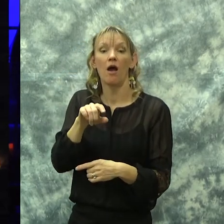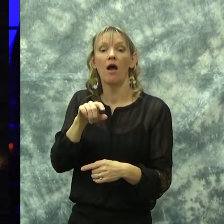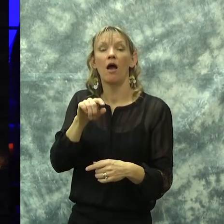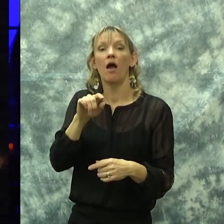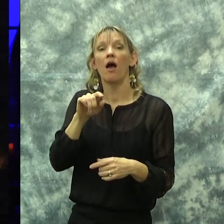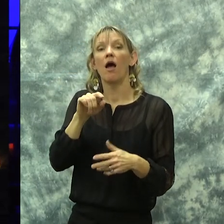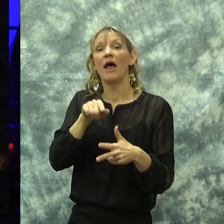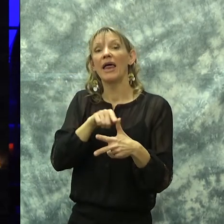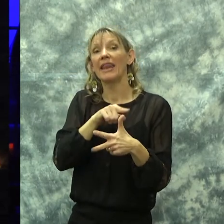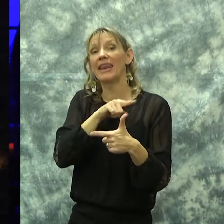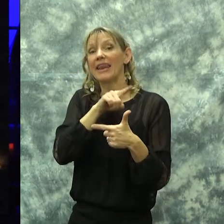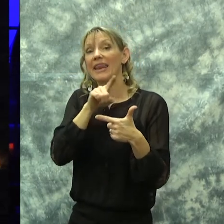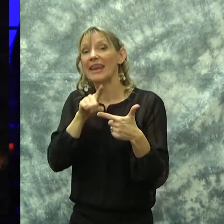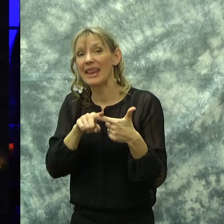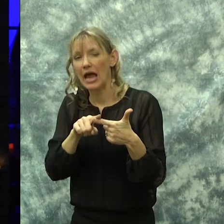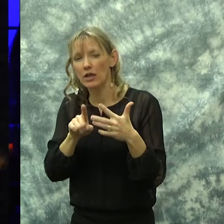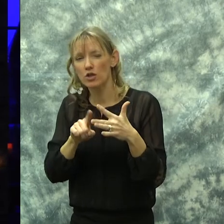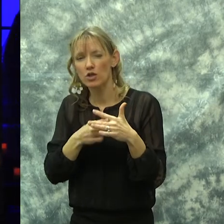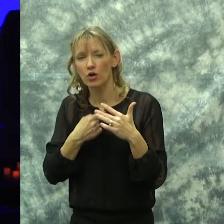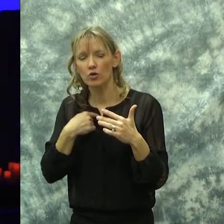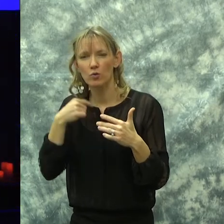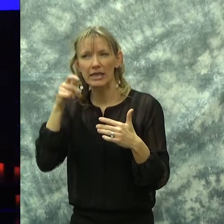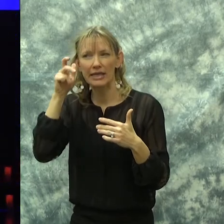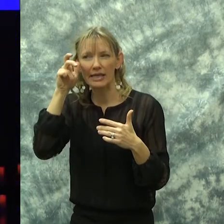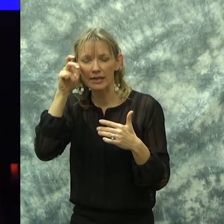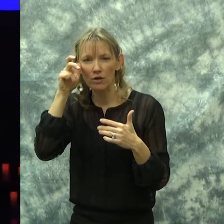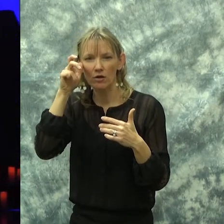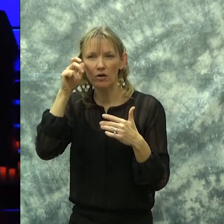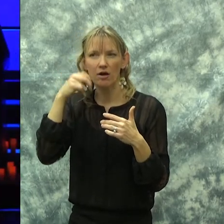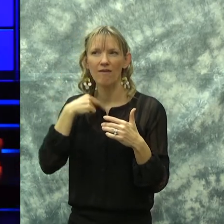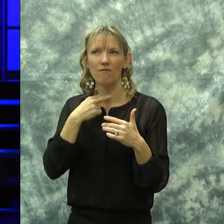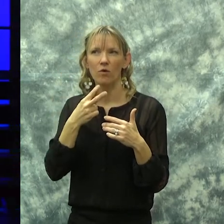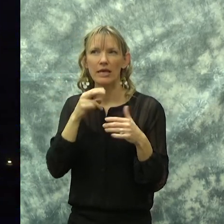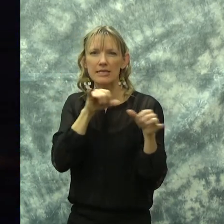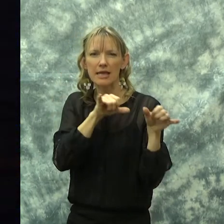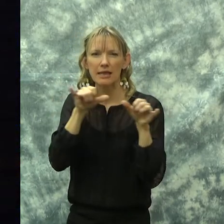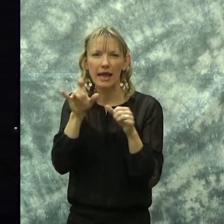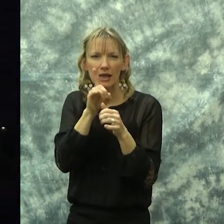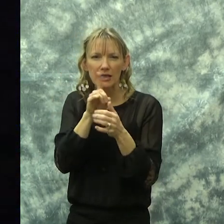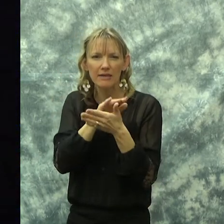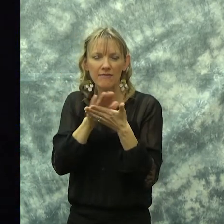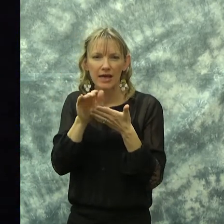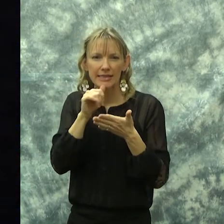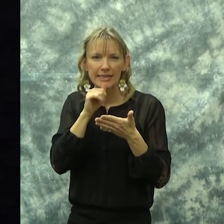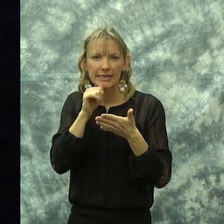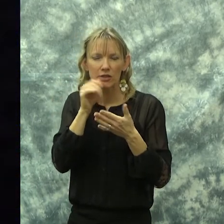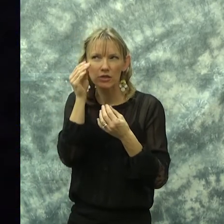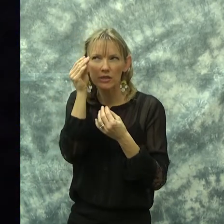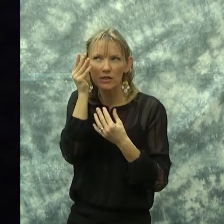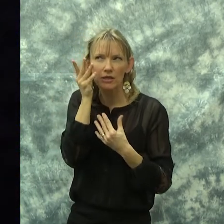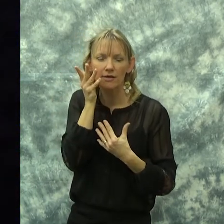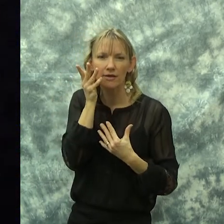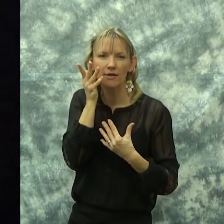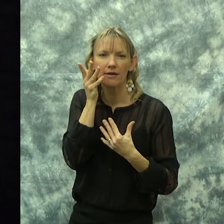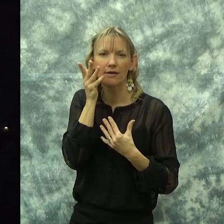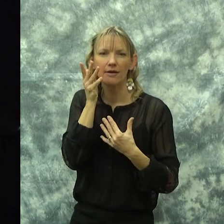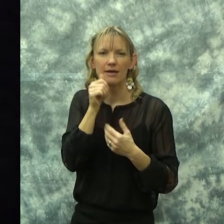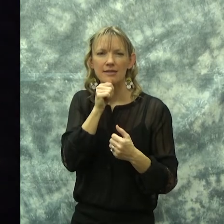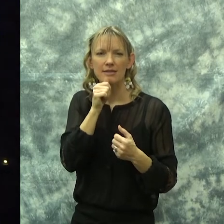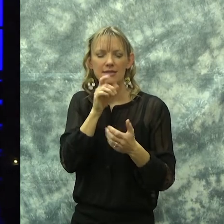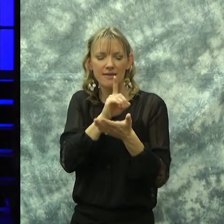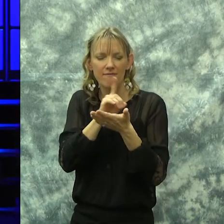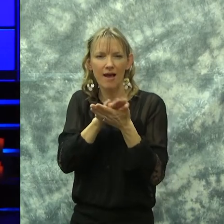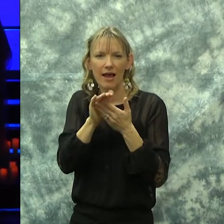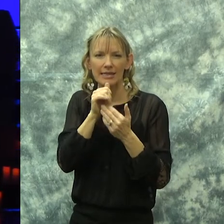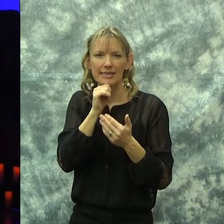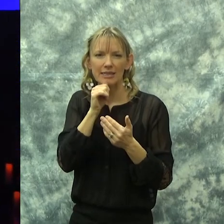begin to hear this voice, and for me, it's like a telling of a divine secret, right? A divine secret